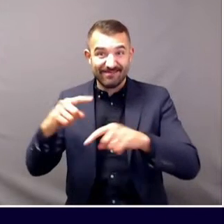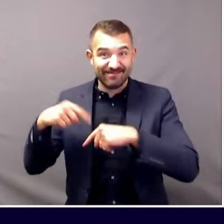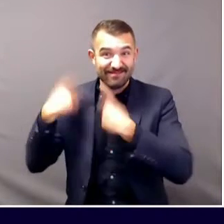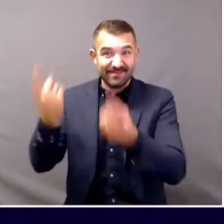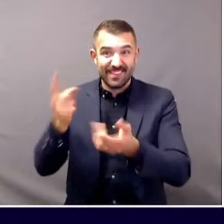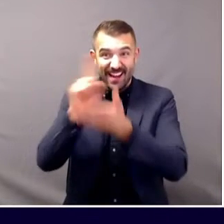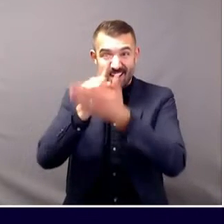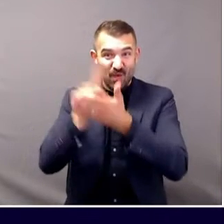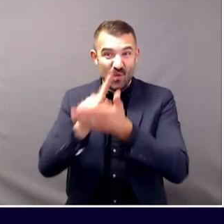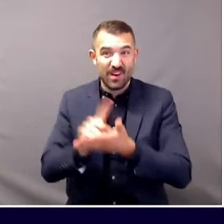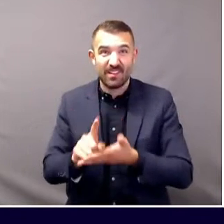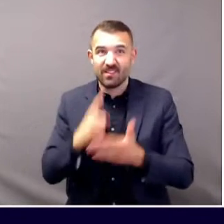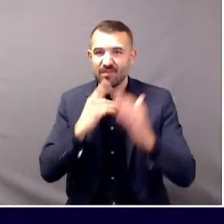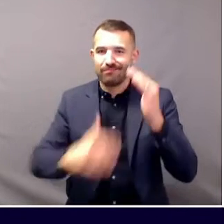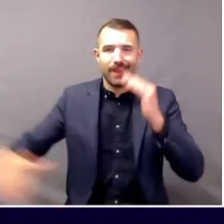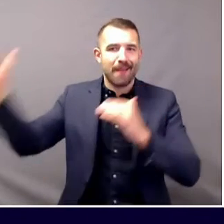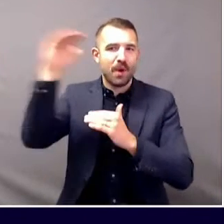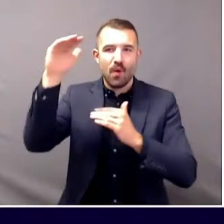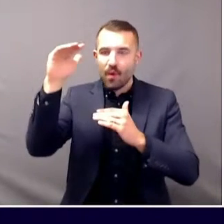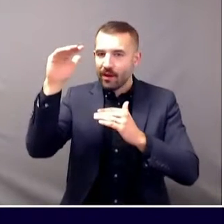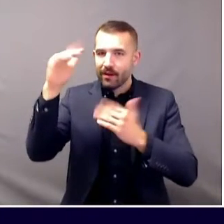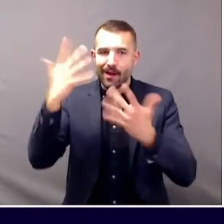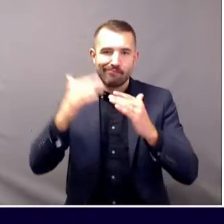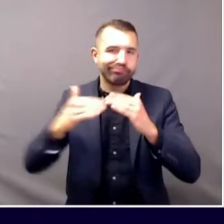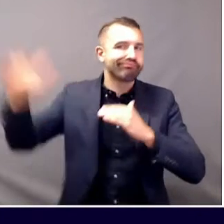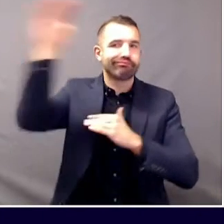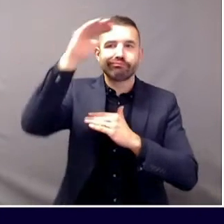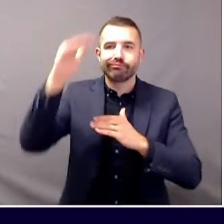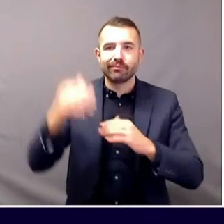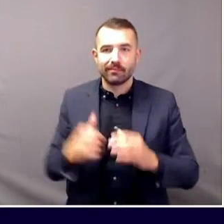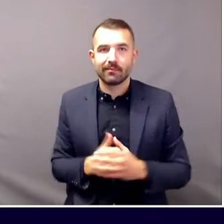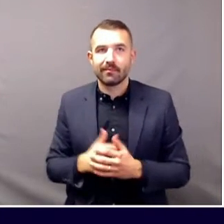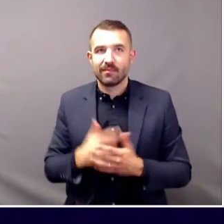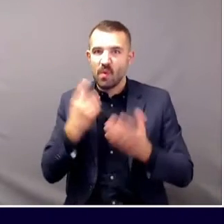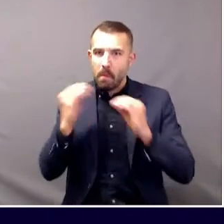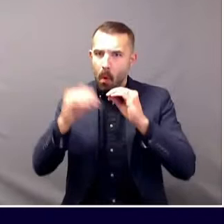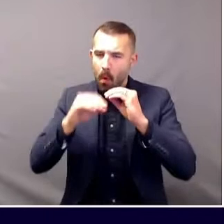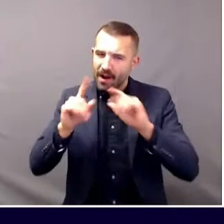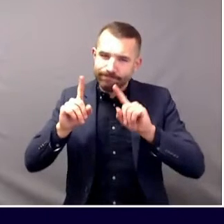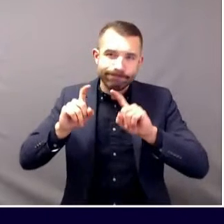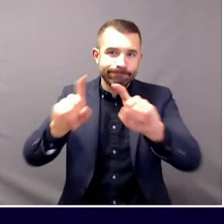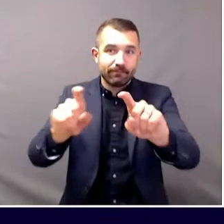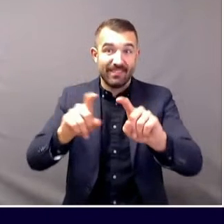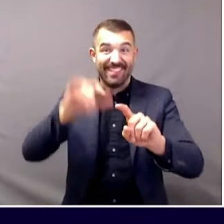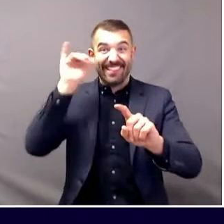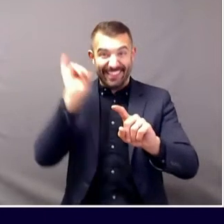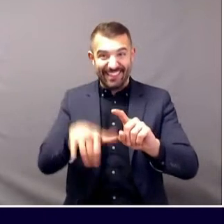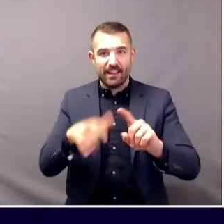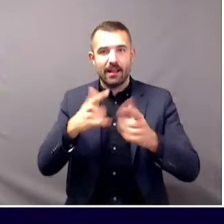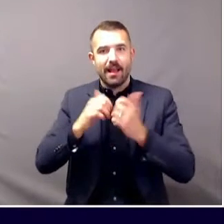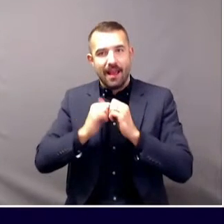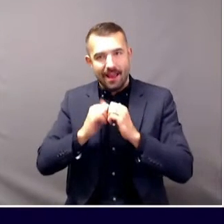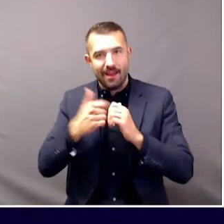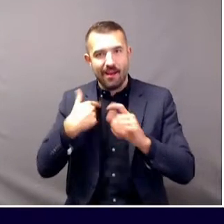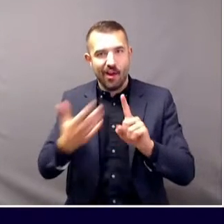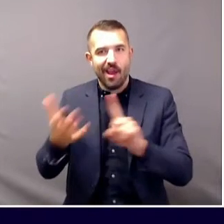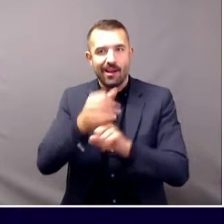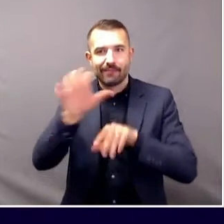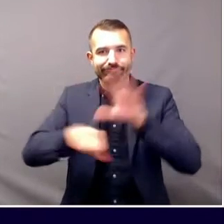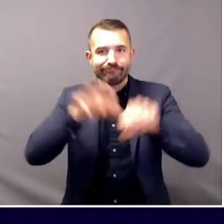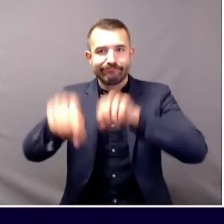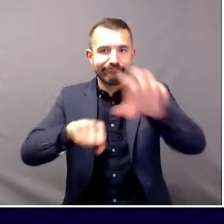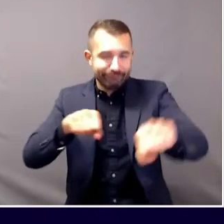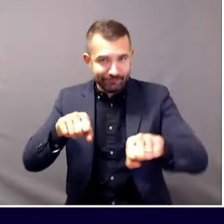well in excess of what the optimum testing volume is. That's one reason we're able to detect